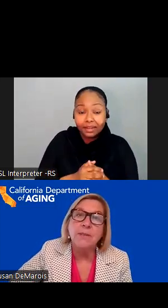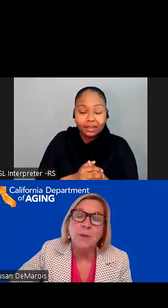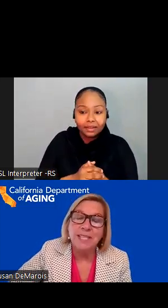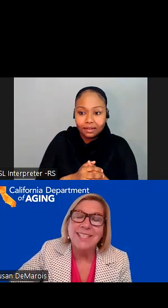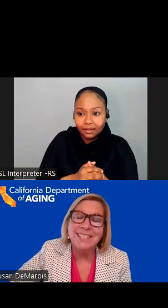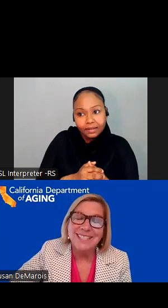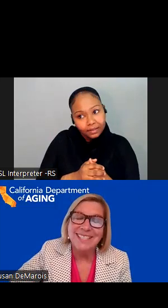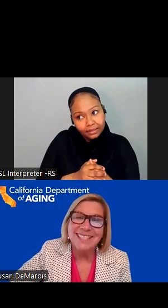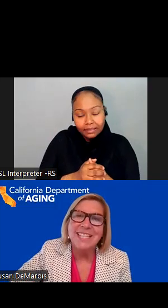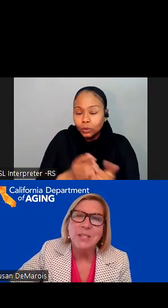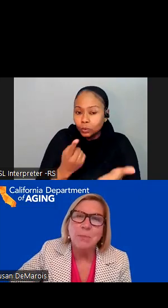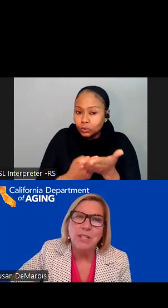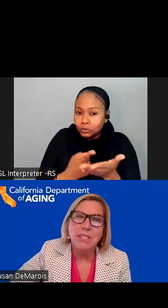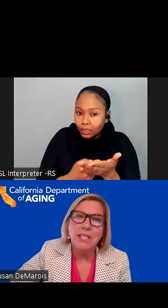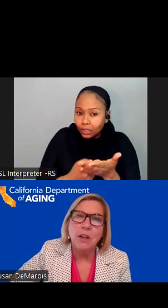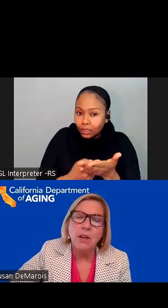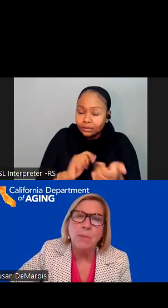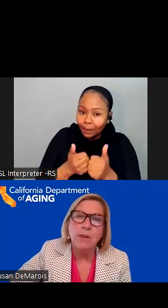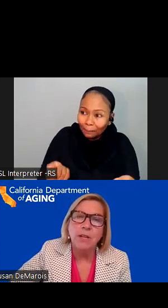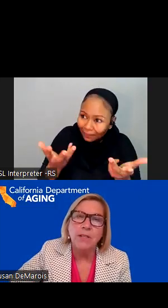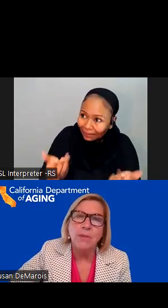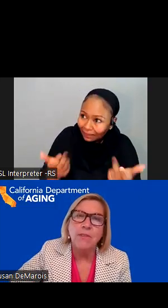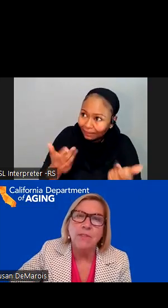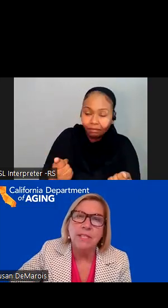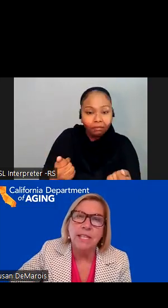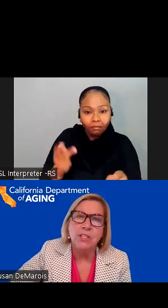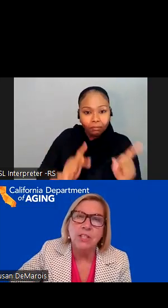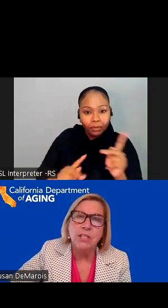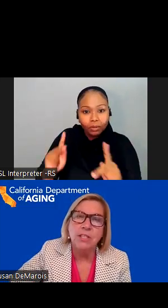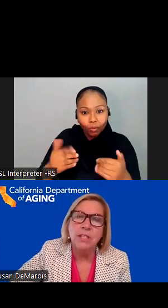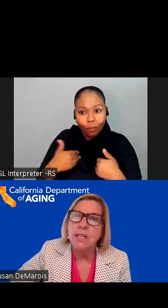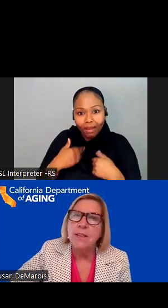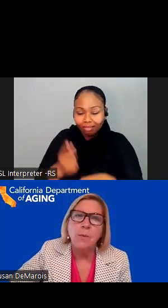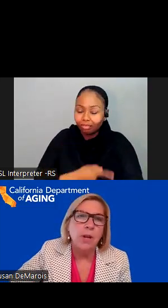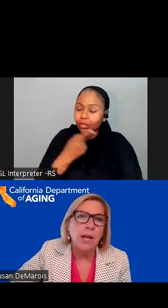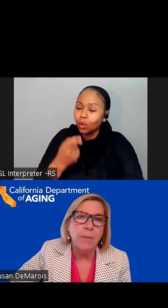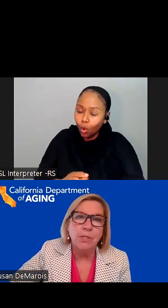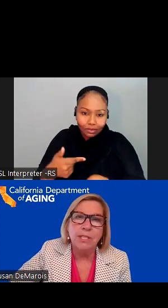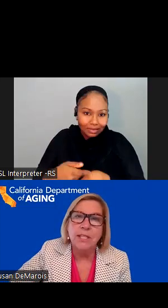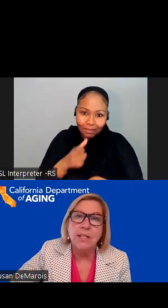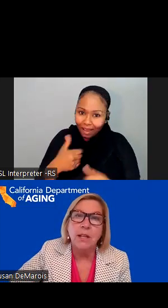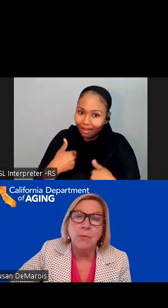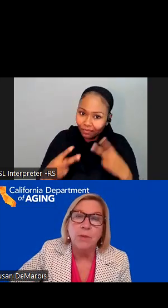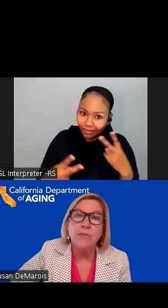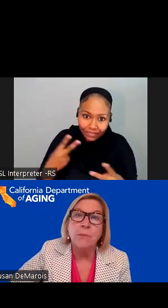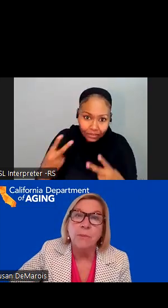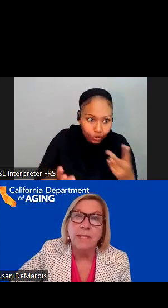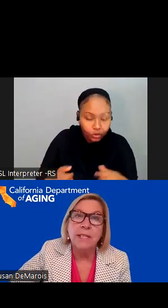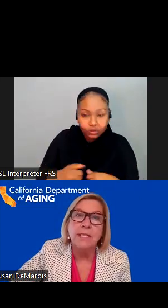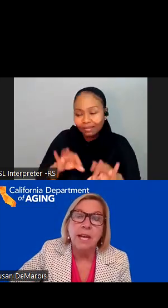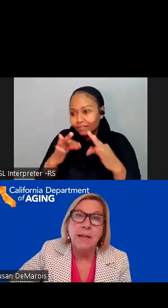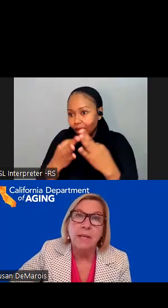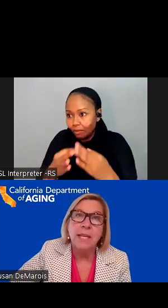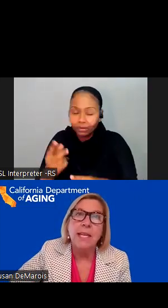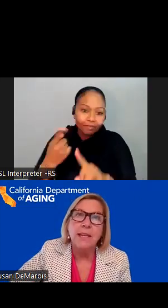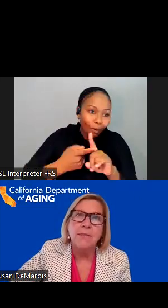residents experiencing long periods without visitation. They were not able to see their loved ones for months at